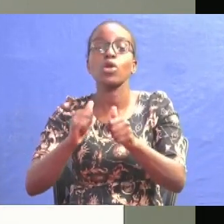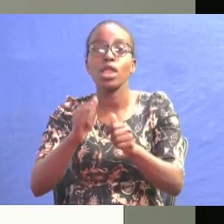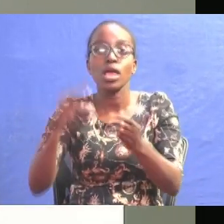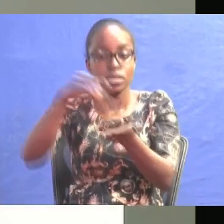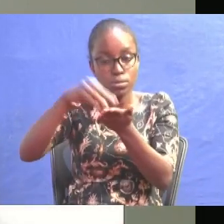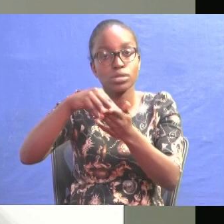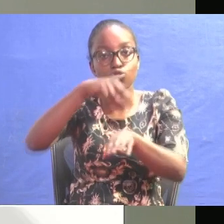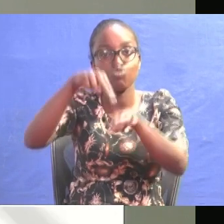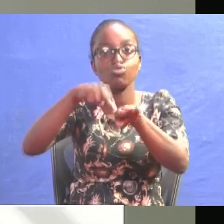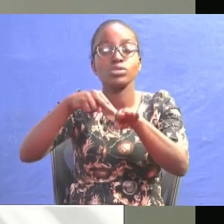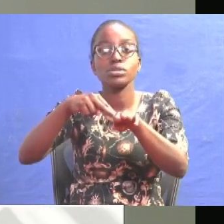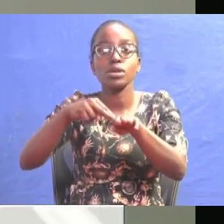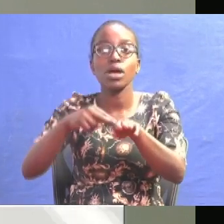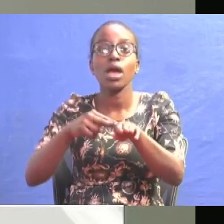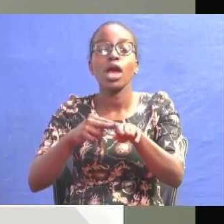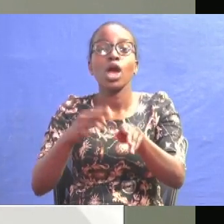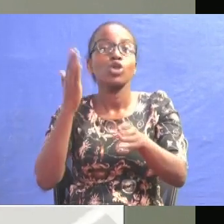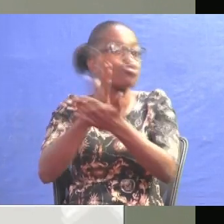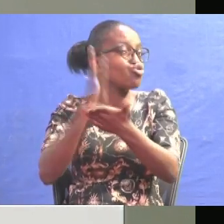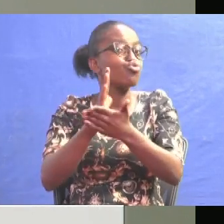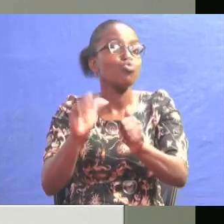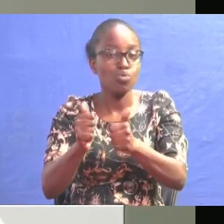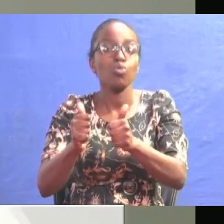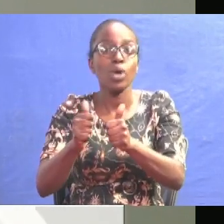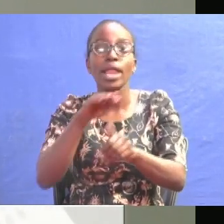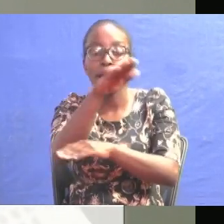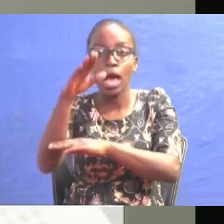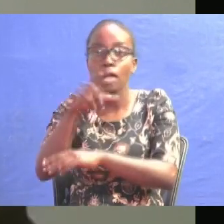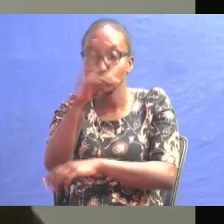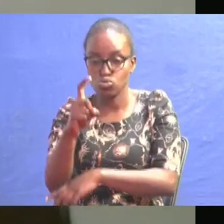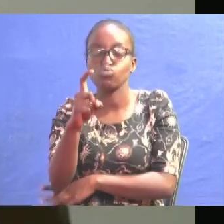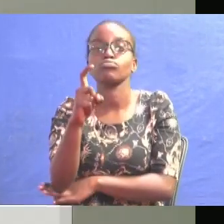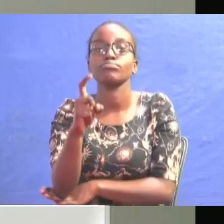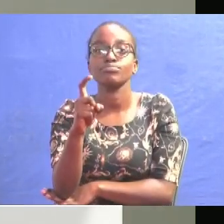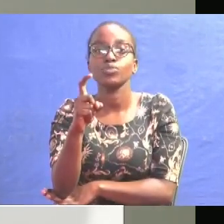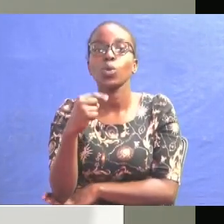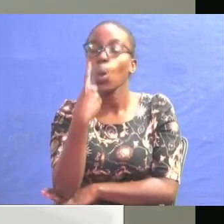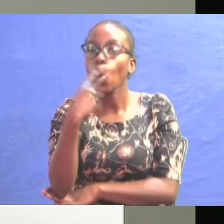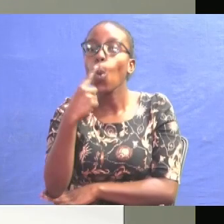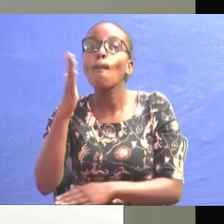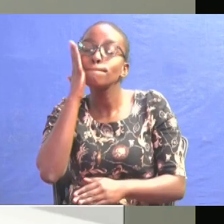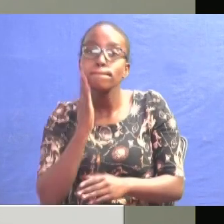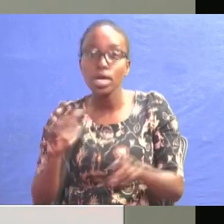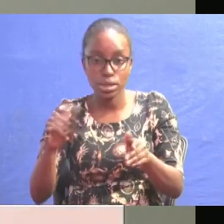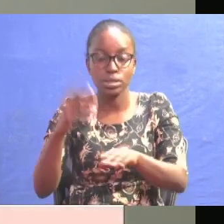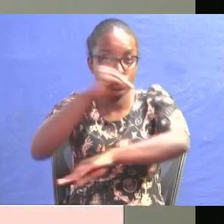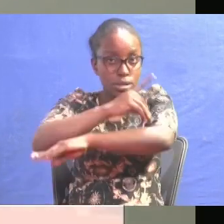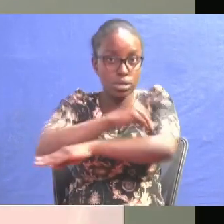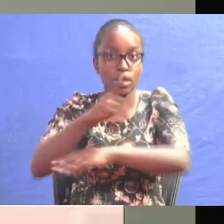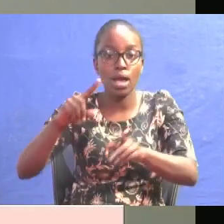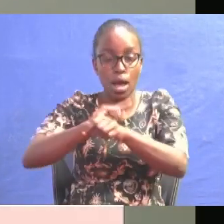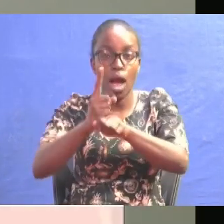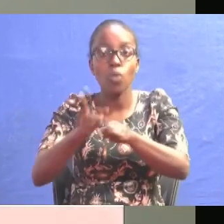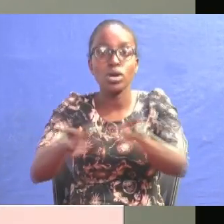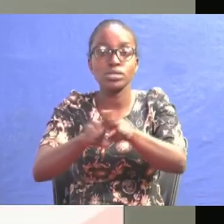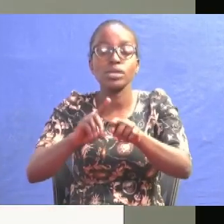nation. And actually, just by asking the question, who is the man of the day, the man of the hour, and